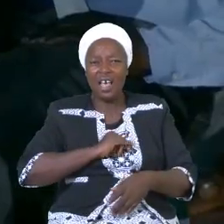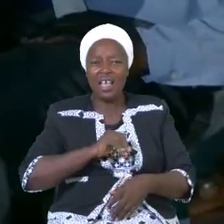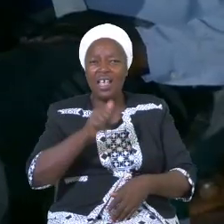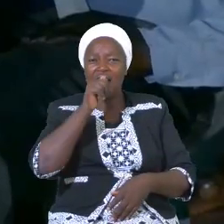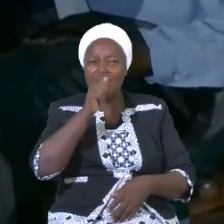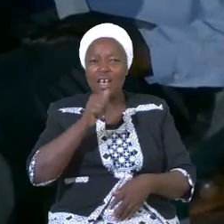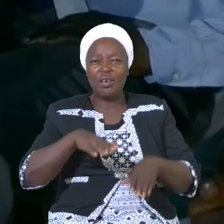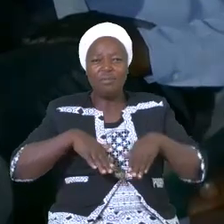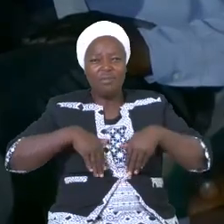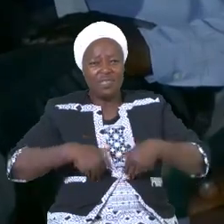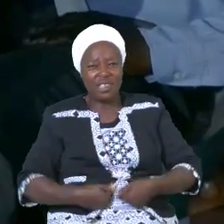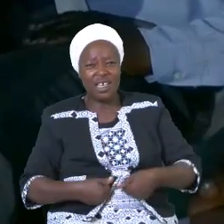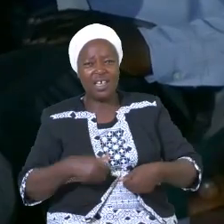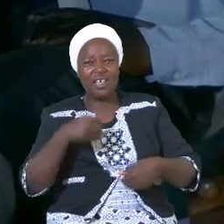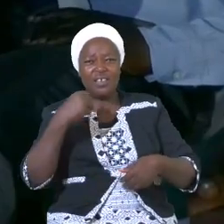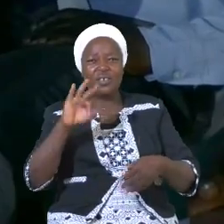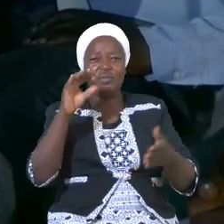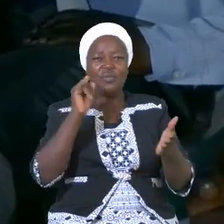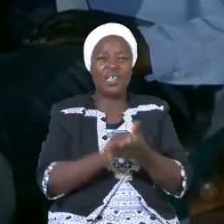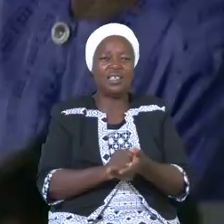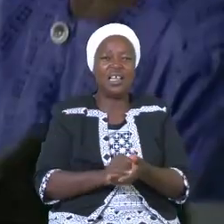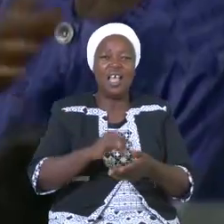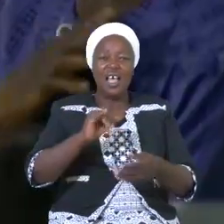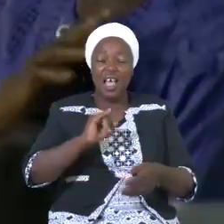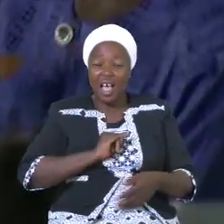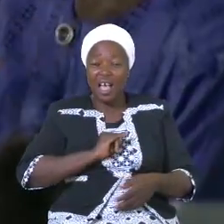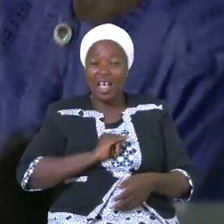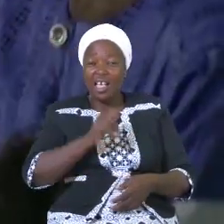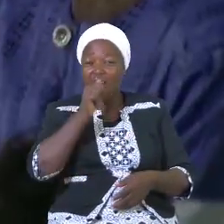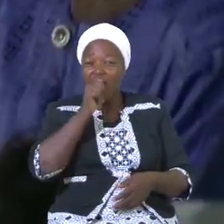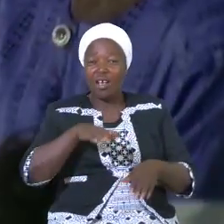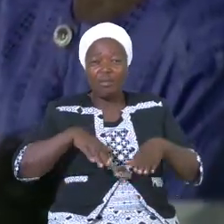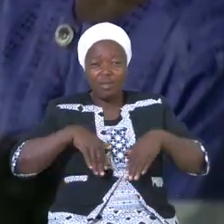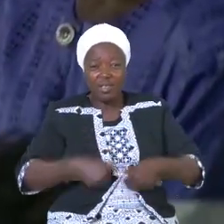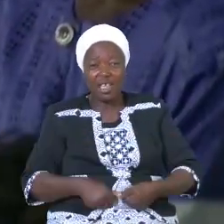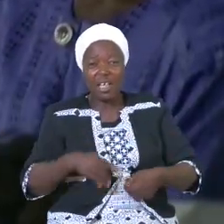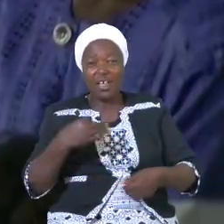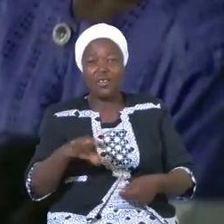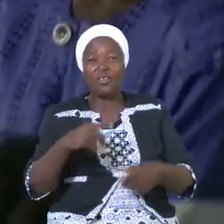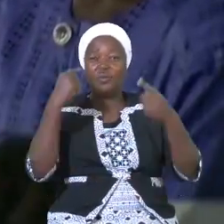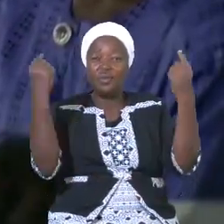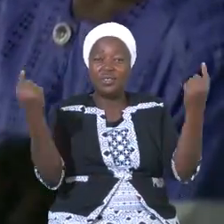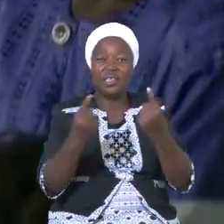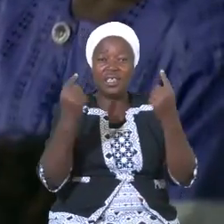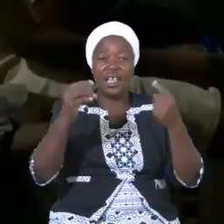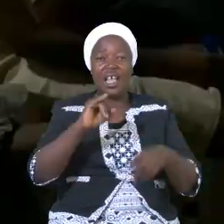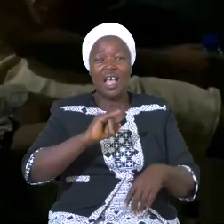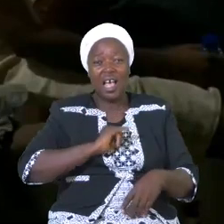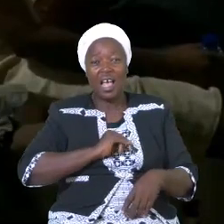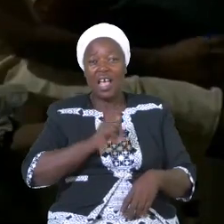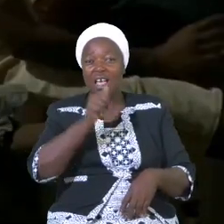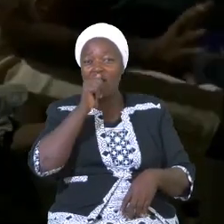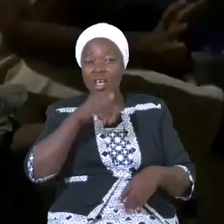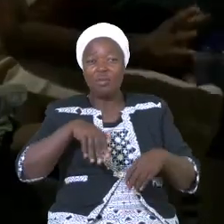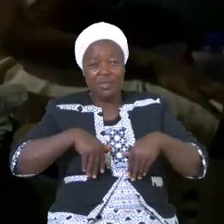i am tired of satan i am tired of slavery